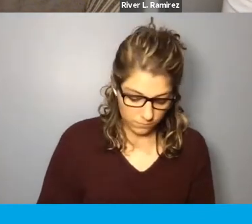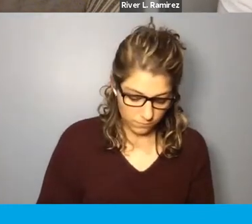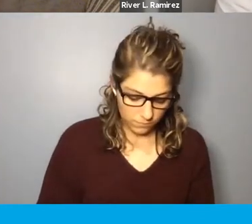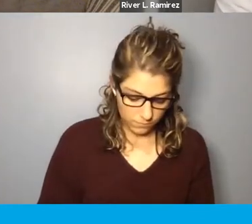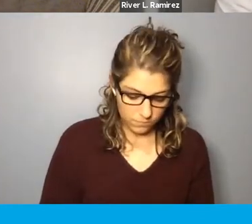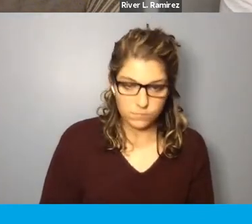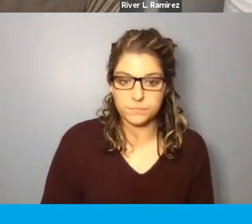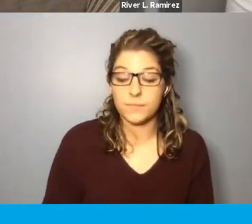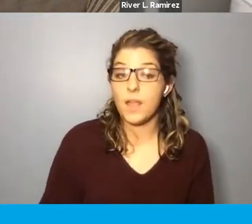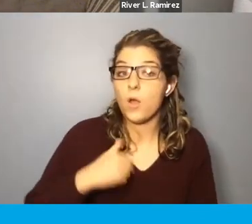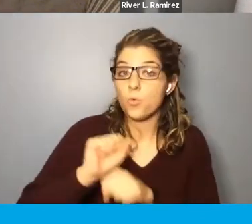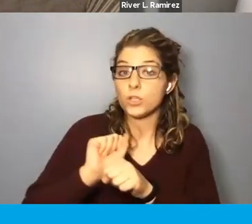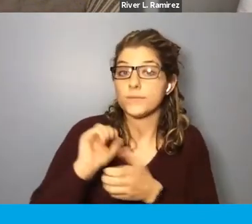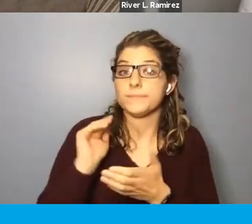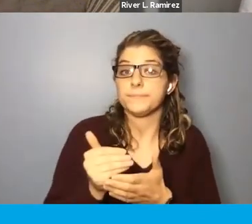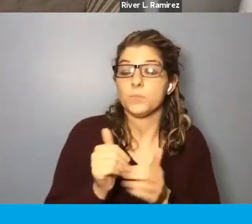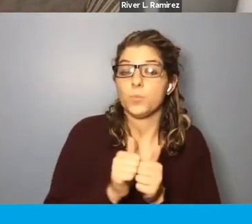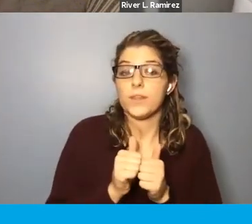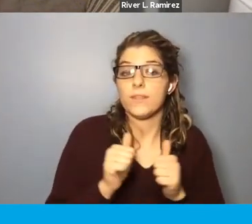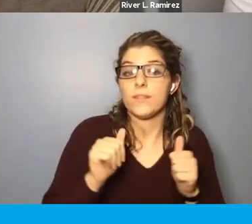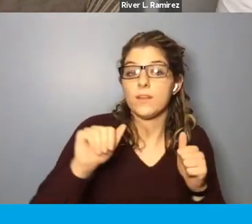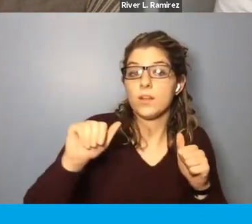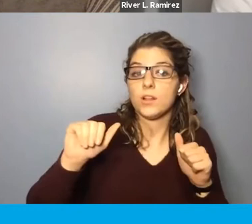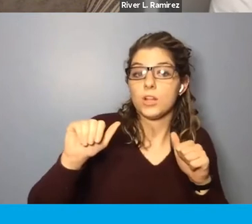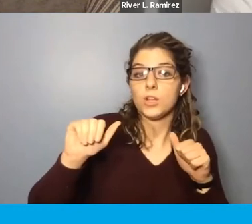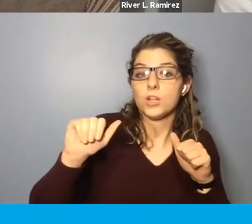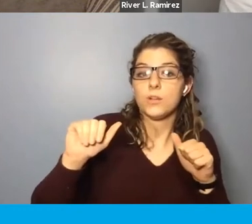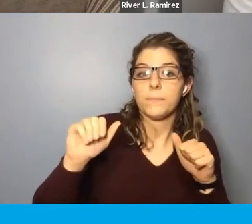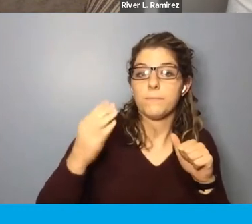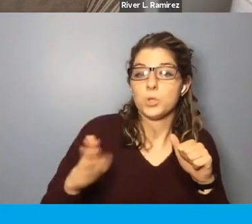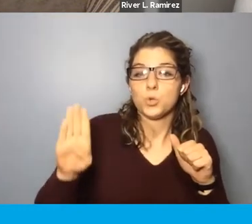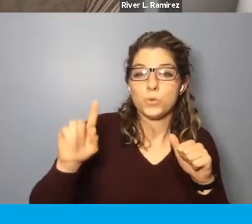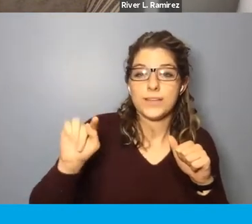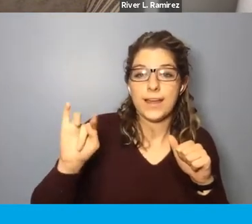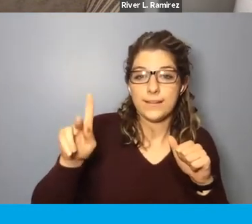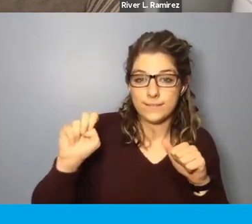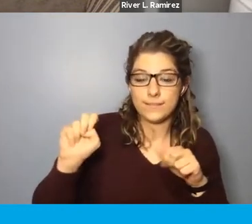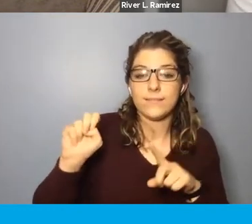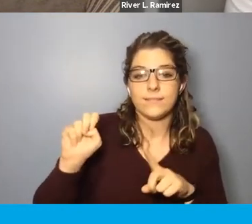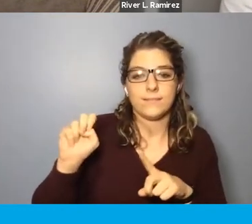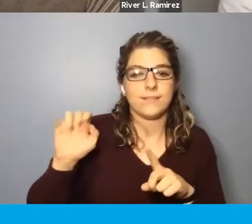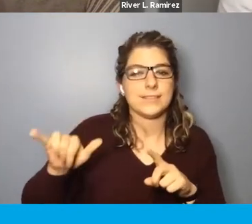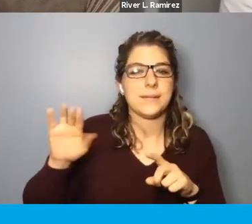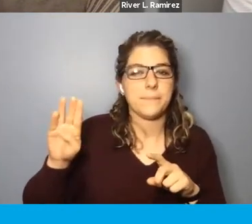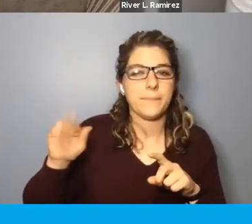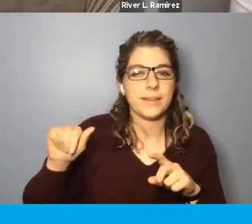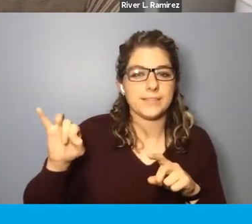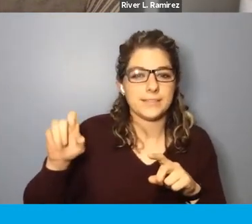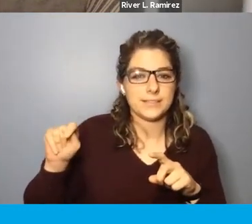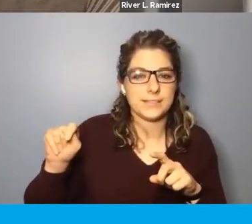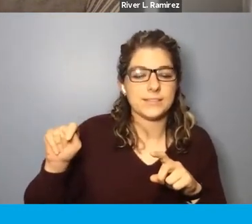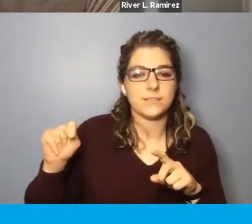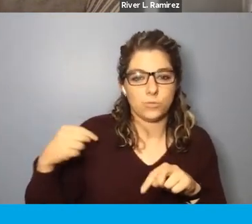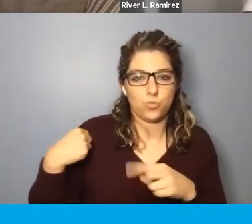So I worked really closely with Lou Tides, who's the bassist,